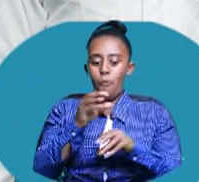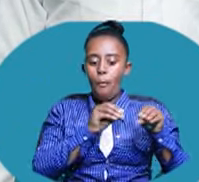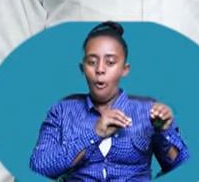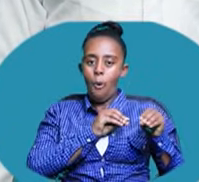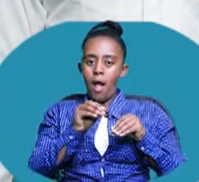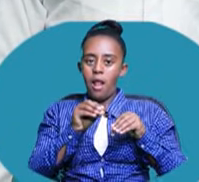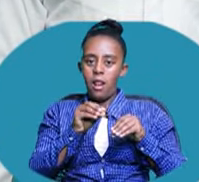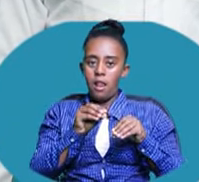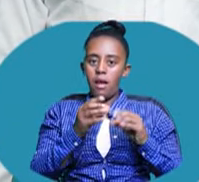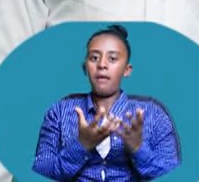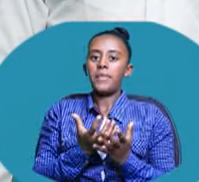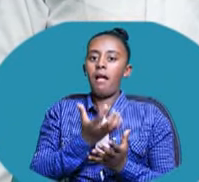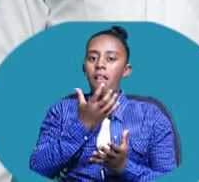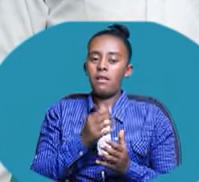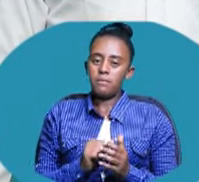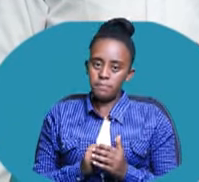capital.